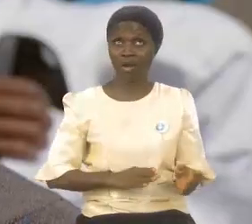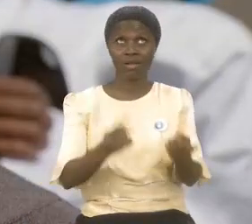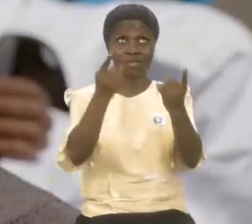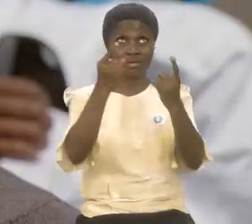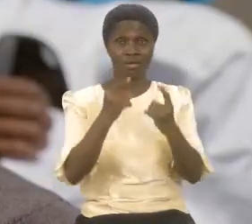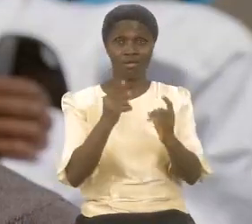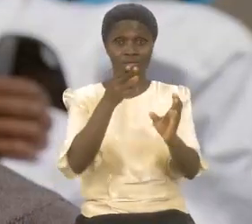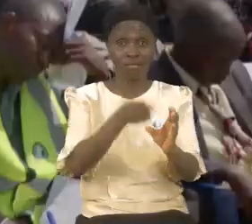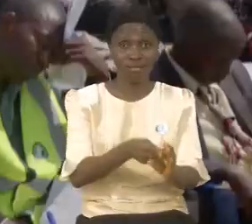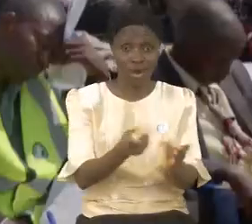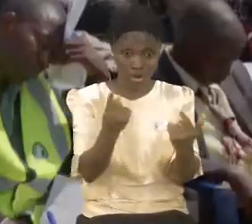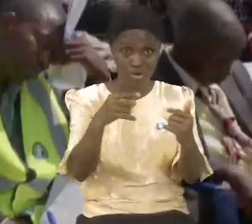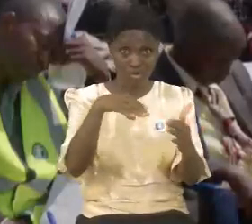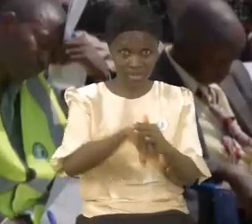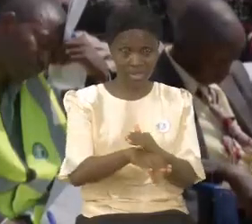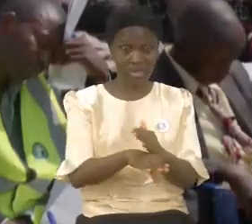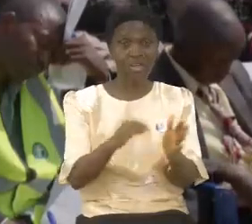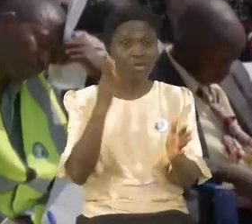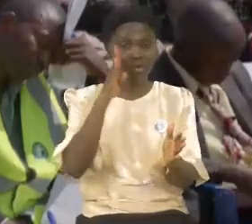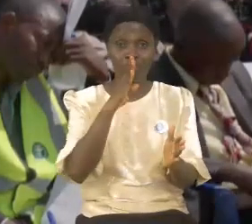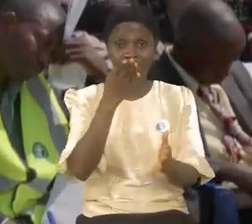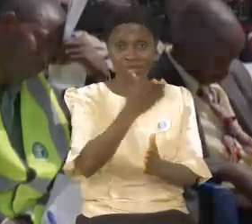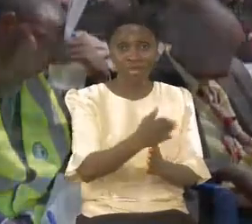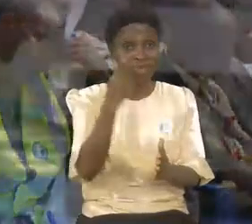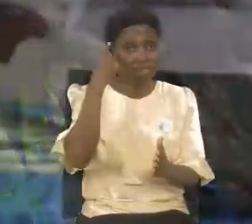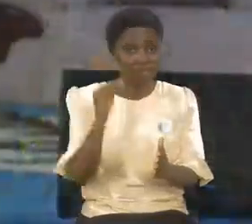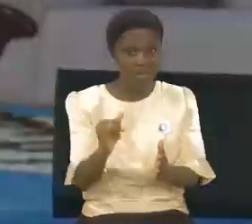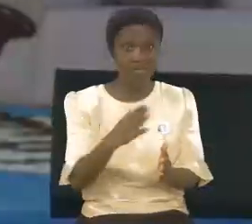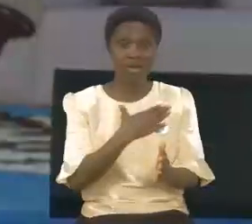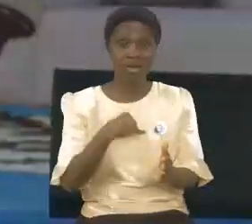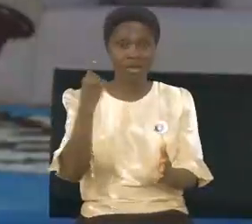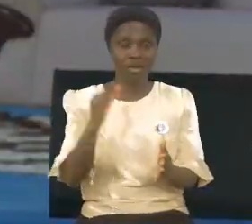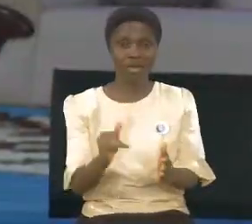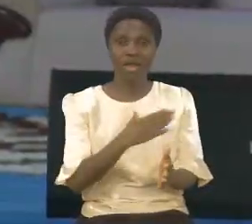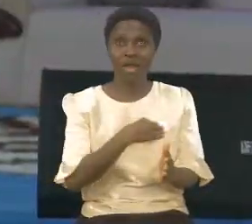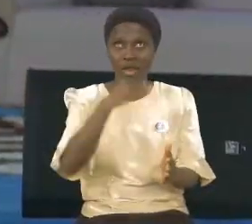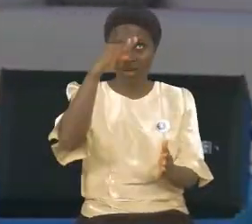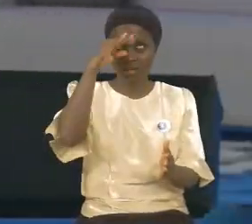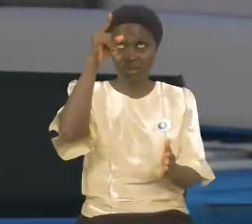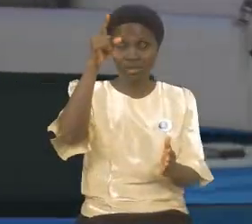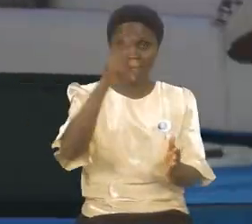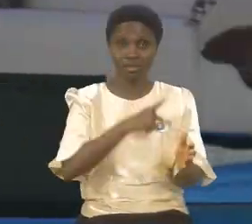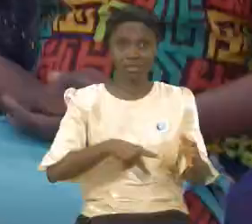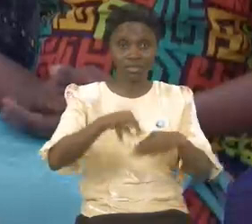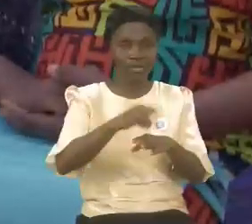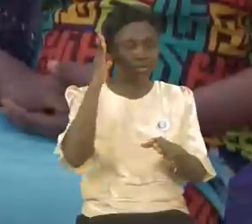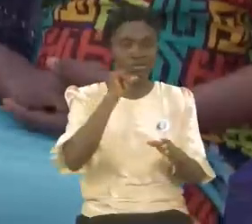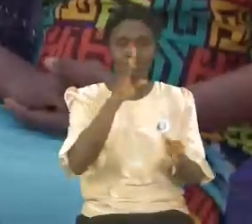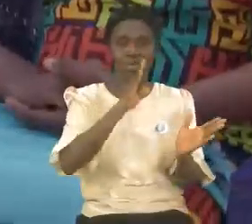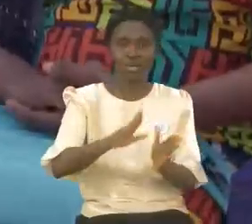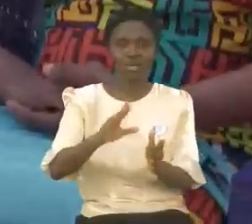and ever. And his kingdom will not be left to other people. Look at verse 45 there. In